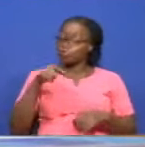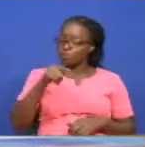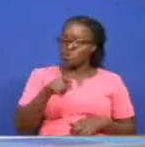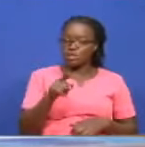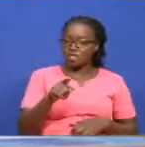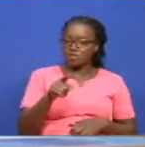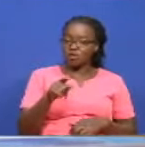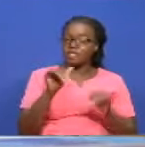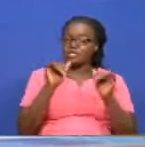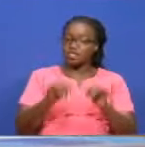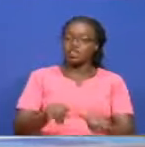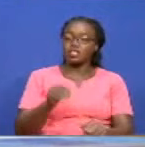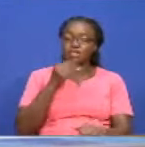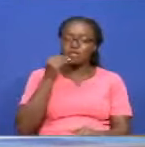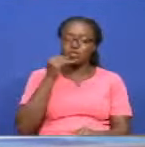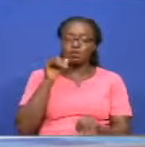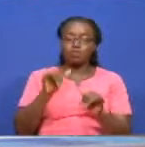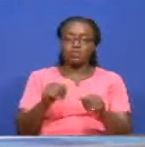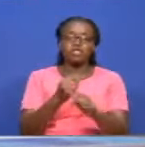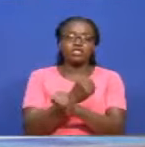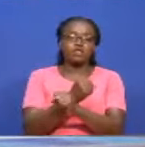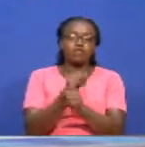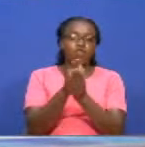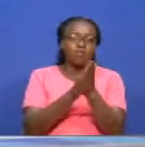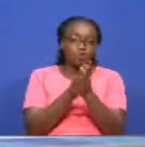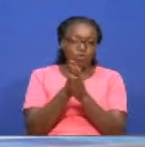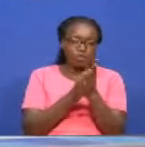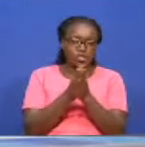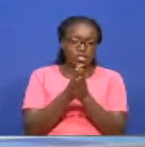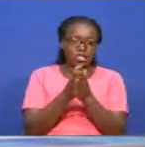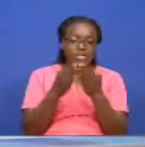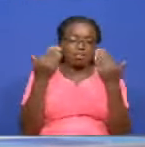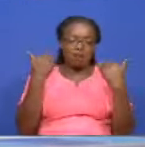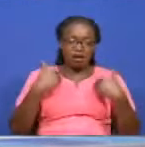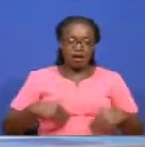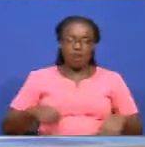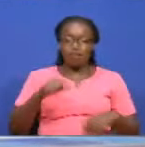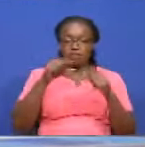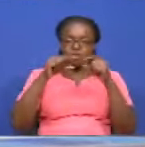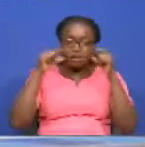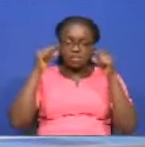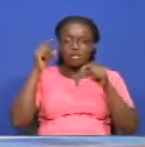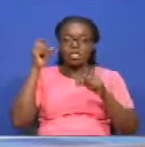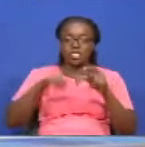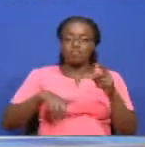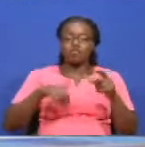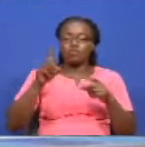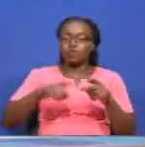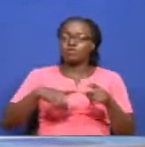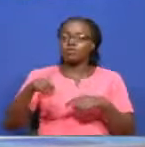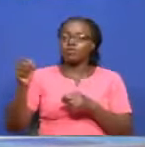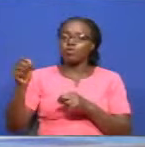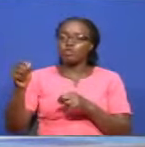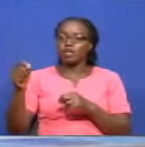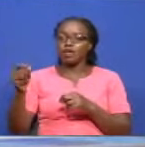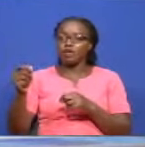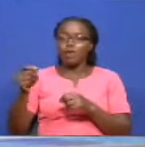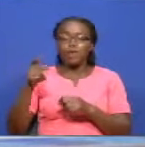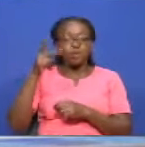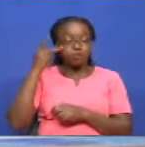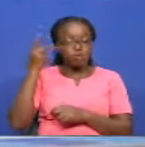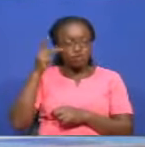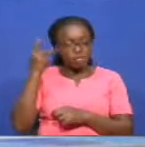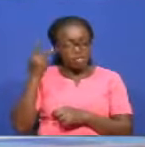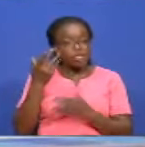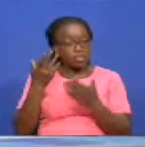of course, stay at home, stay safe, wash your hands, put on that mask if you have to go out. I am Purity Museo.